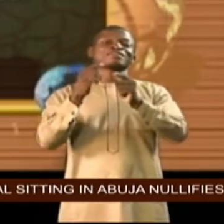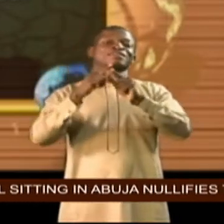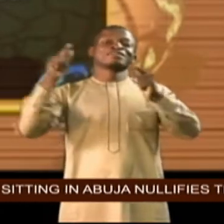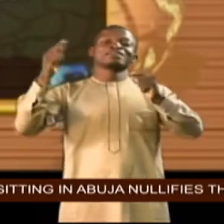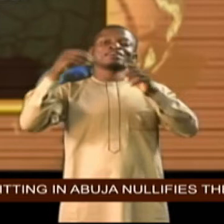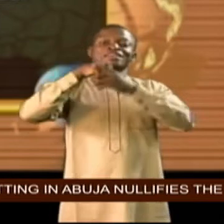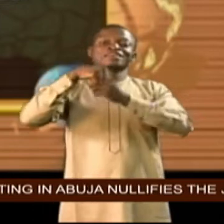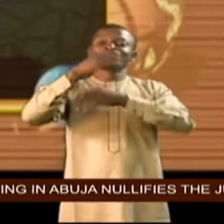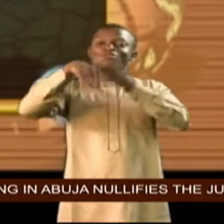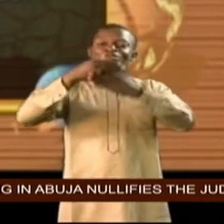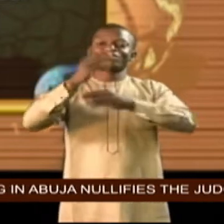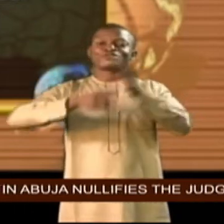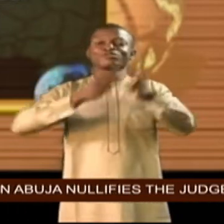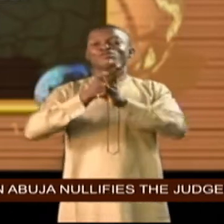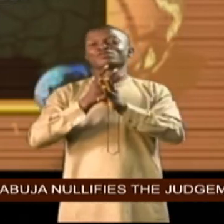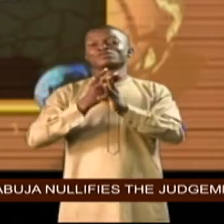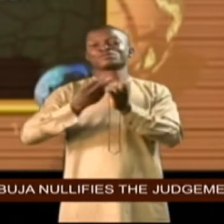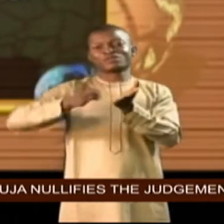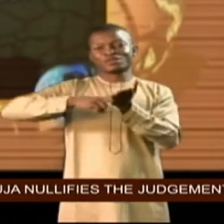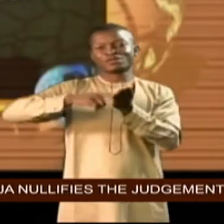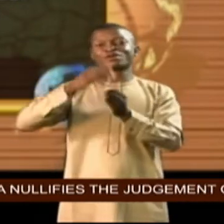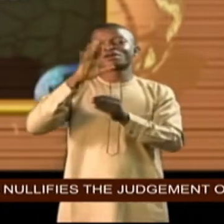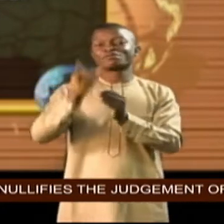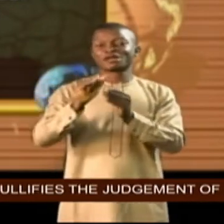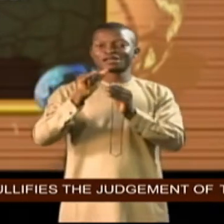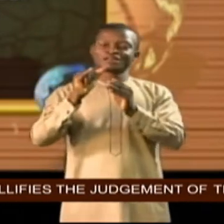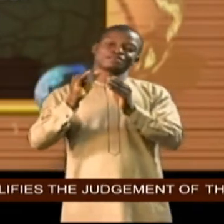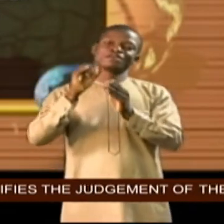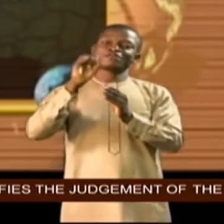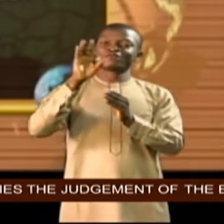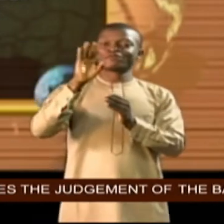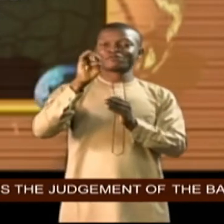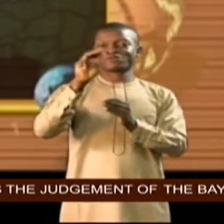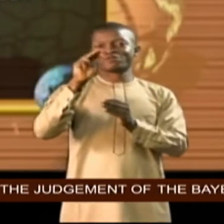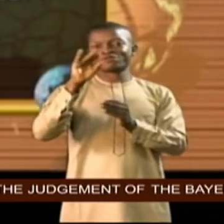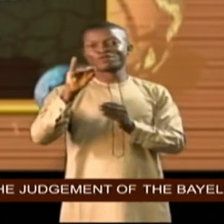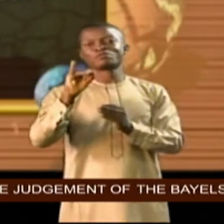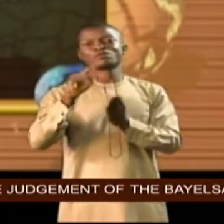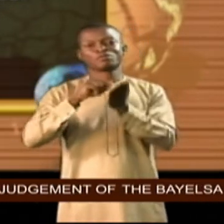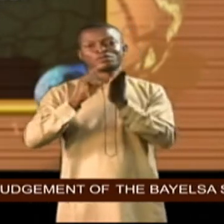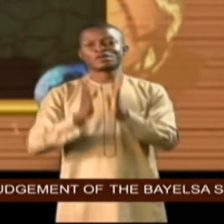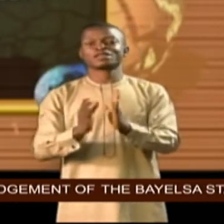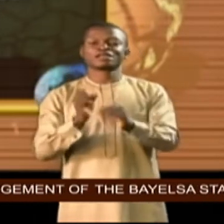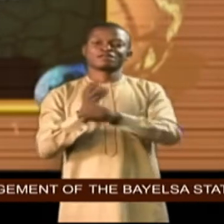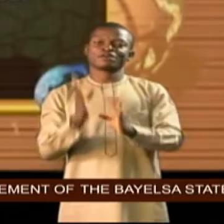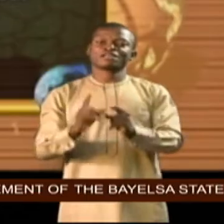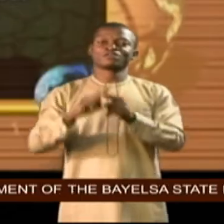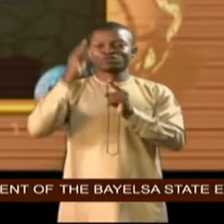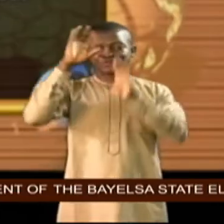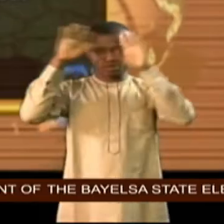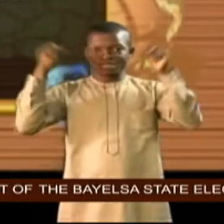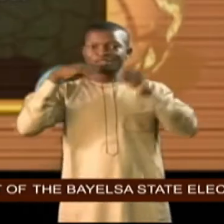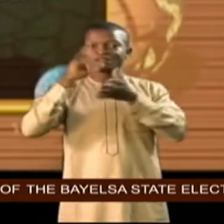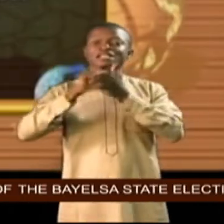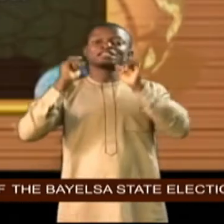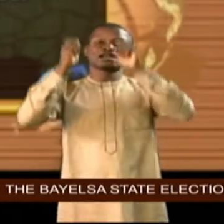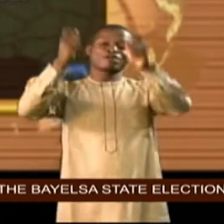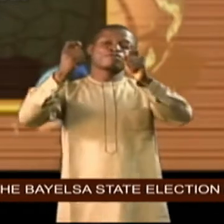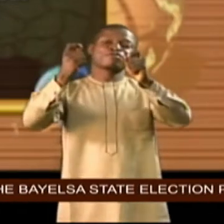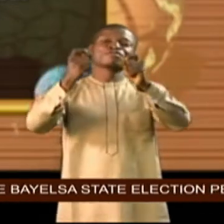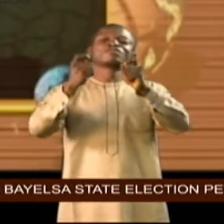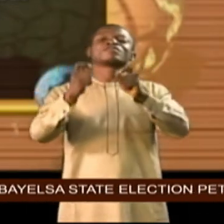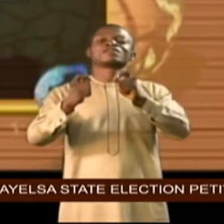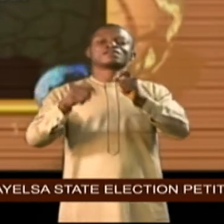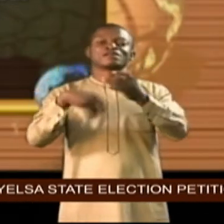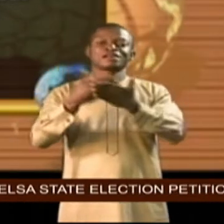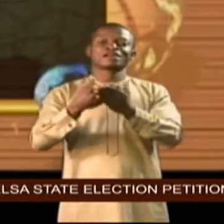signed by the Special Advisor to the President on Media and Publicity, Femi Adesina, says the award came in the same season that the President,